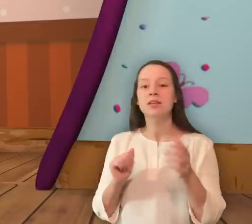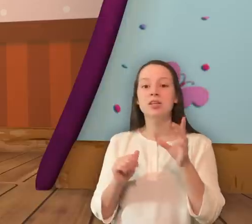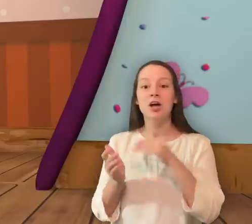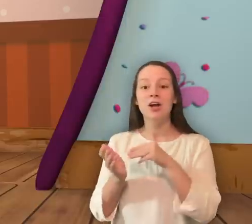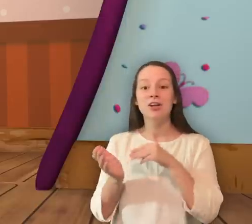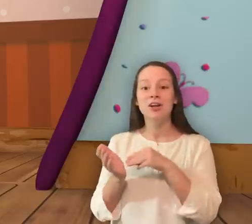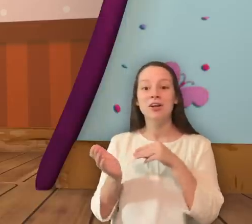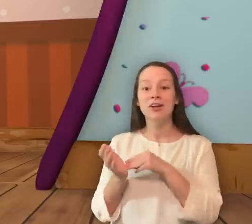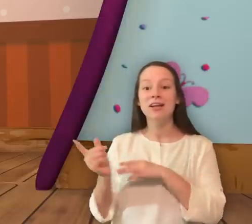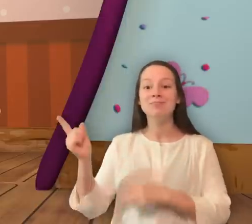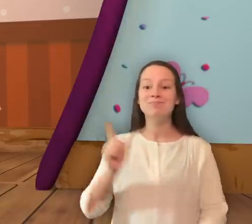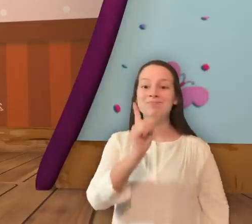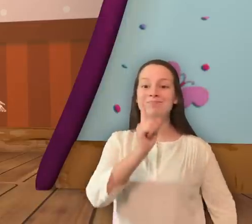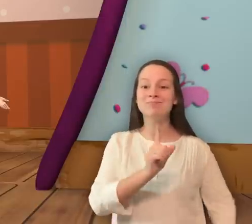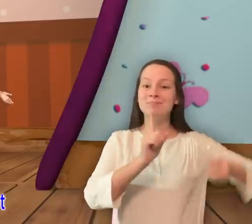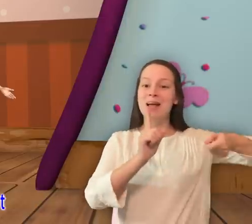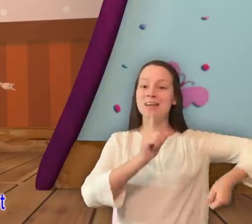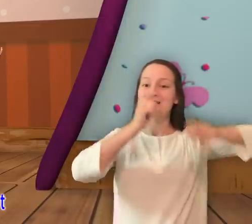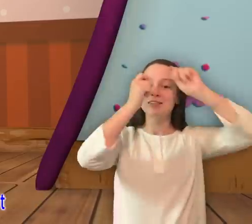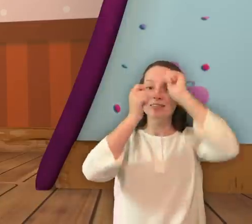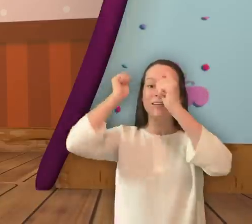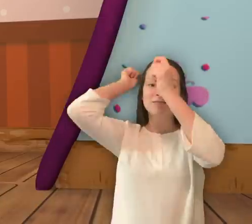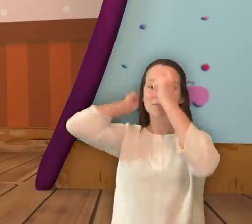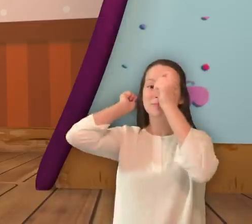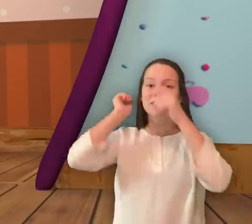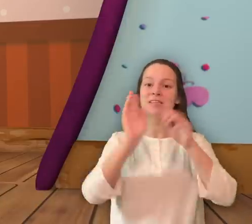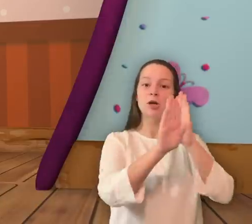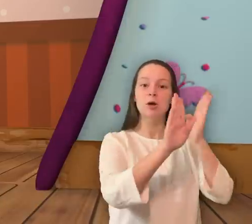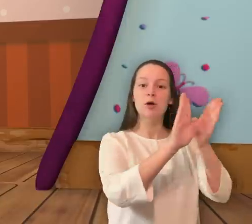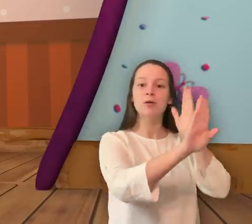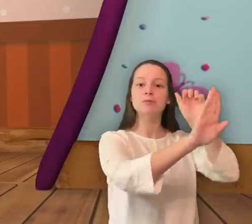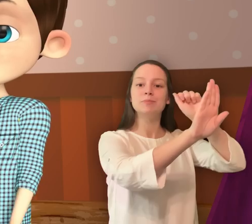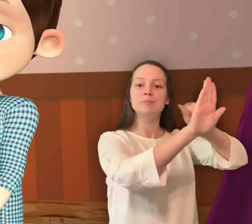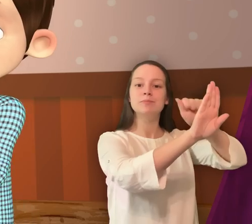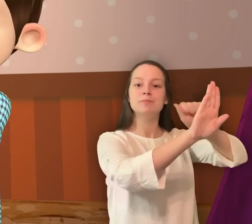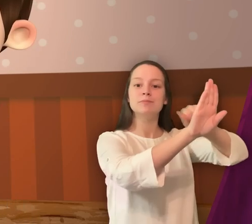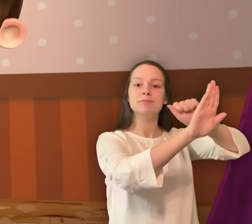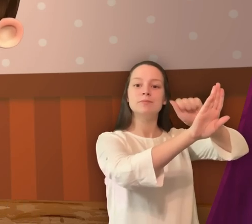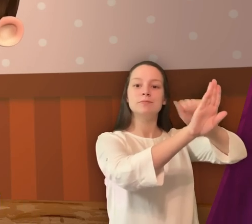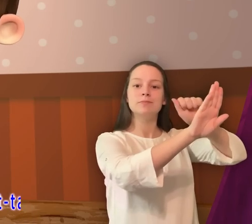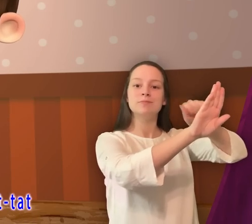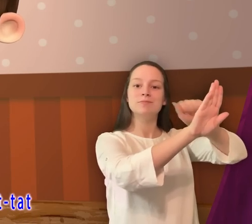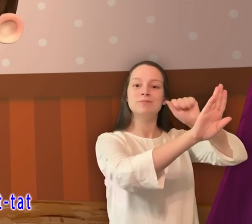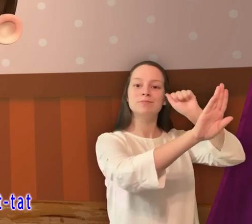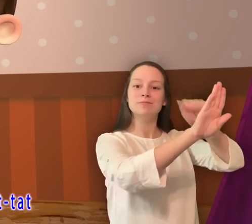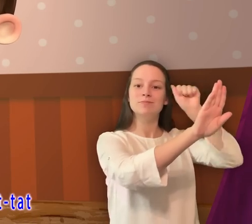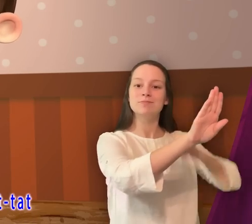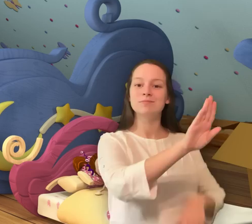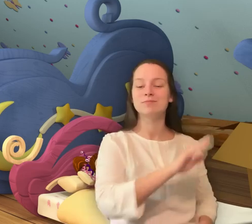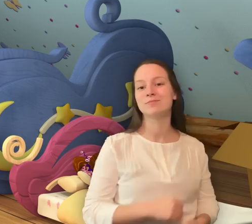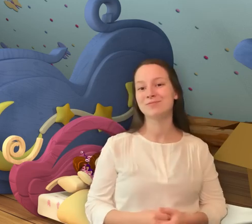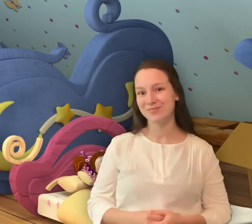quick the doctor came with his bag and his hat and he knocked on the door with a